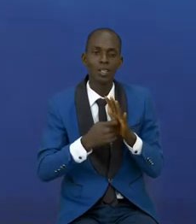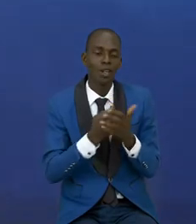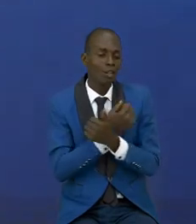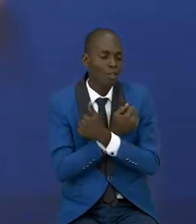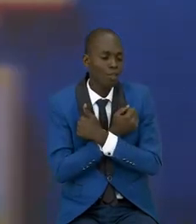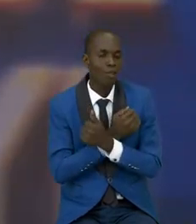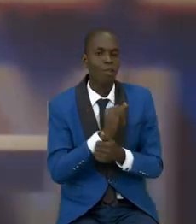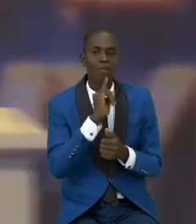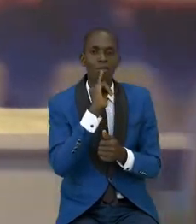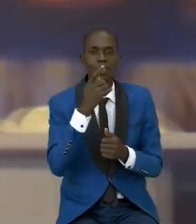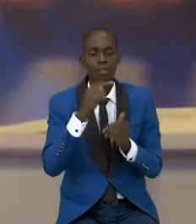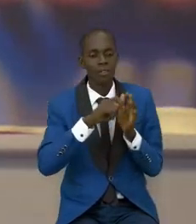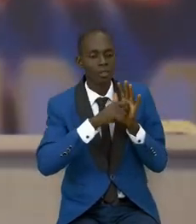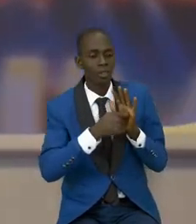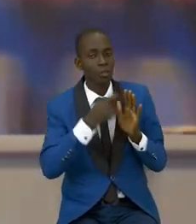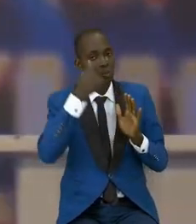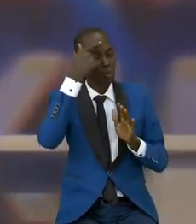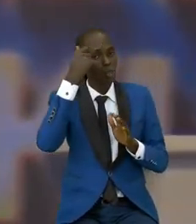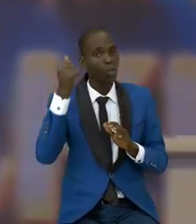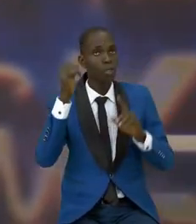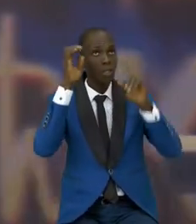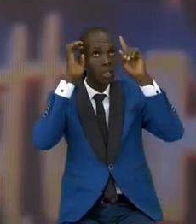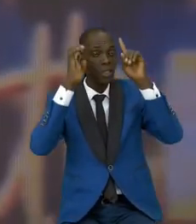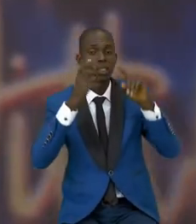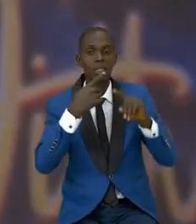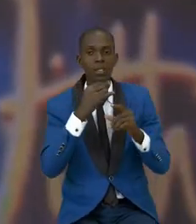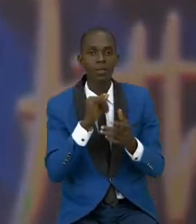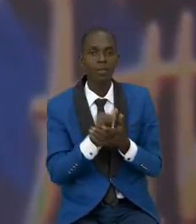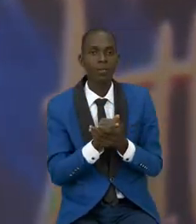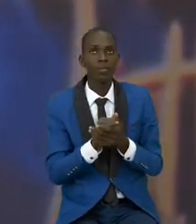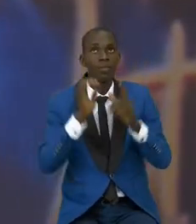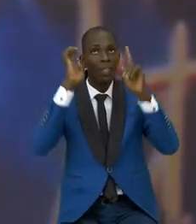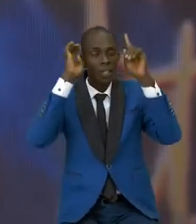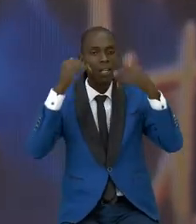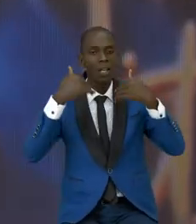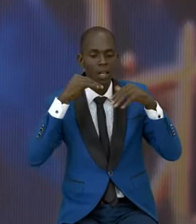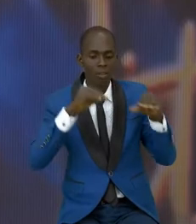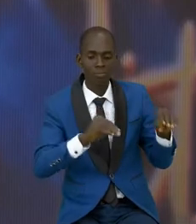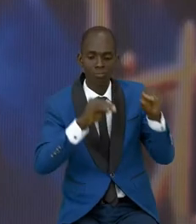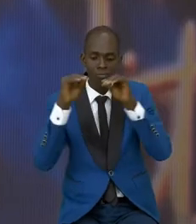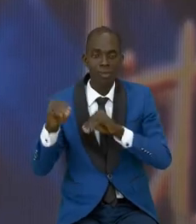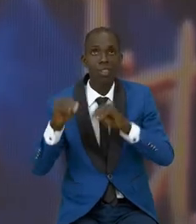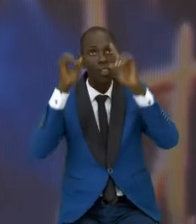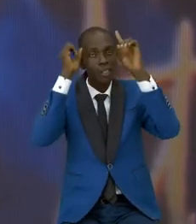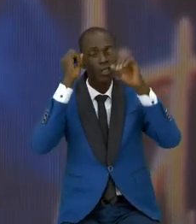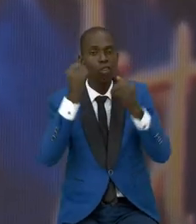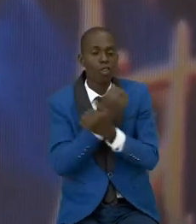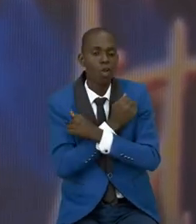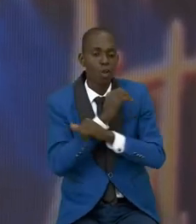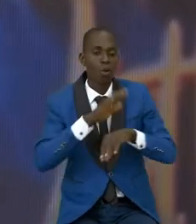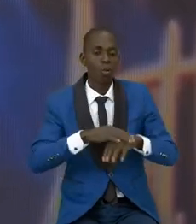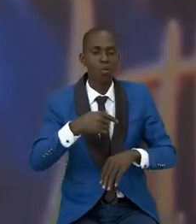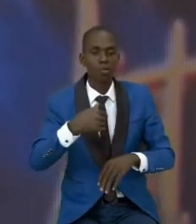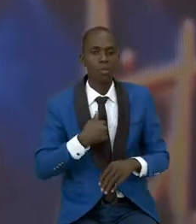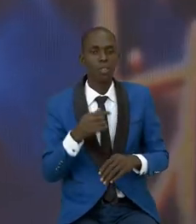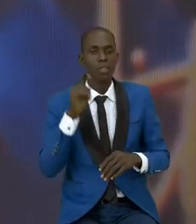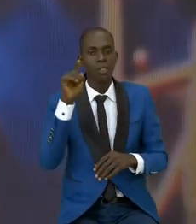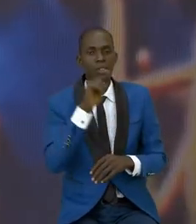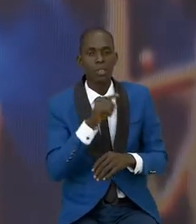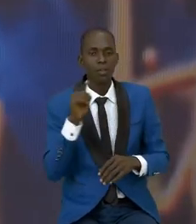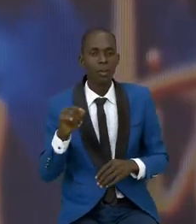the key. Because it says, because he has set his love upon me, therefore I